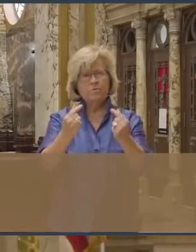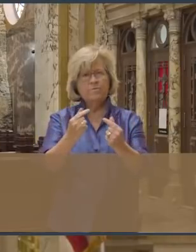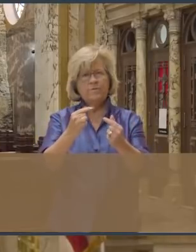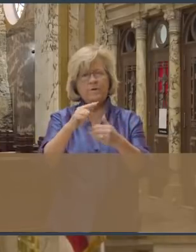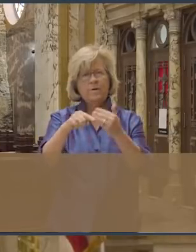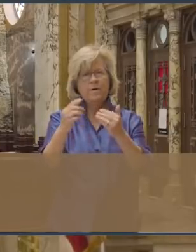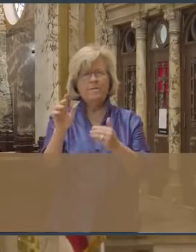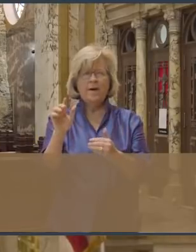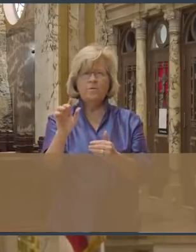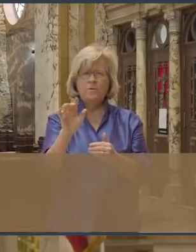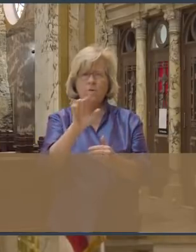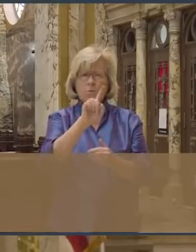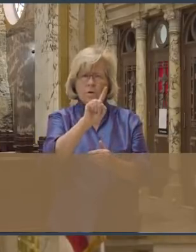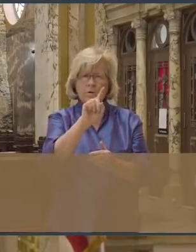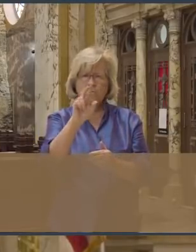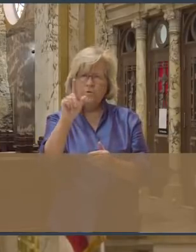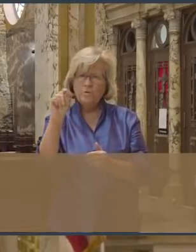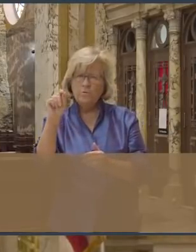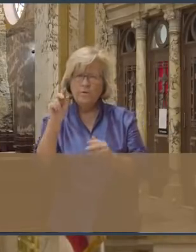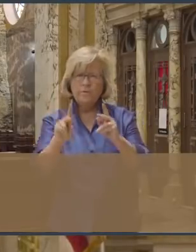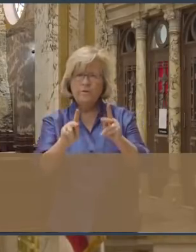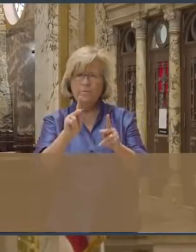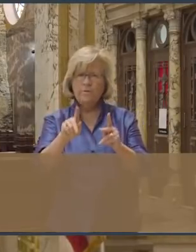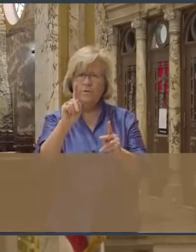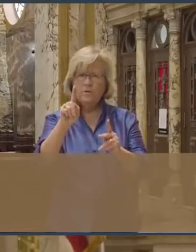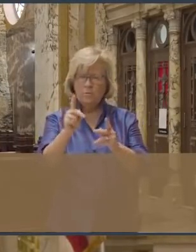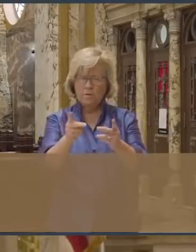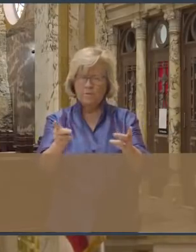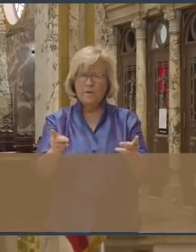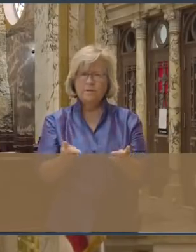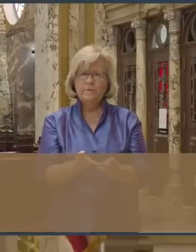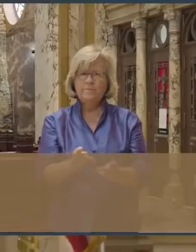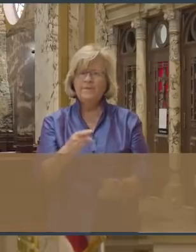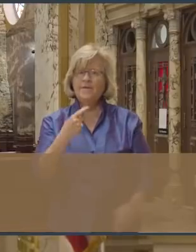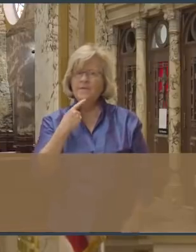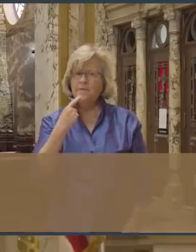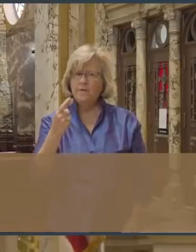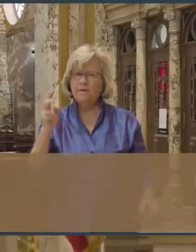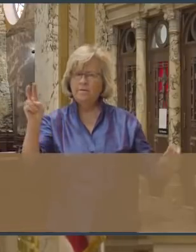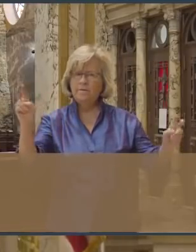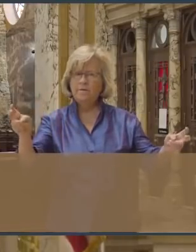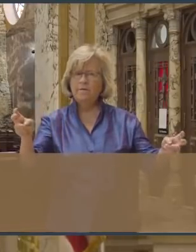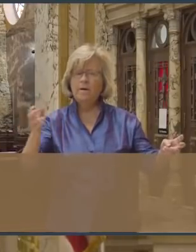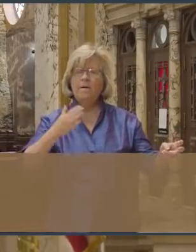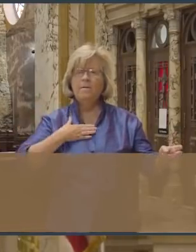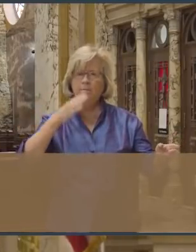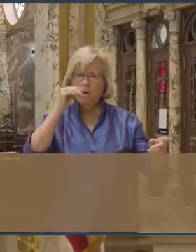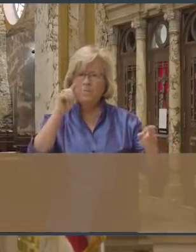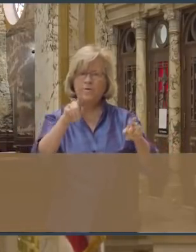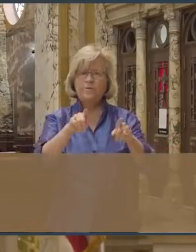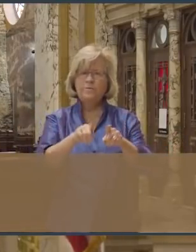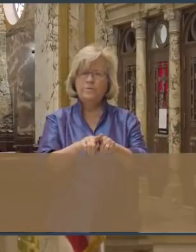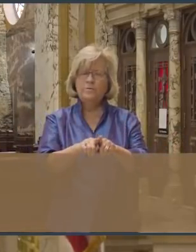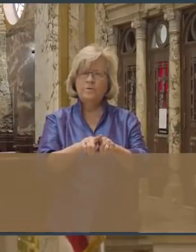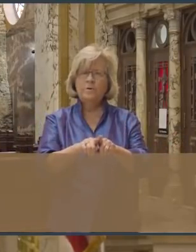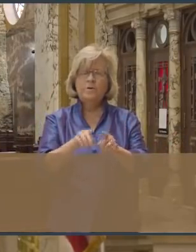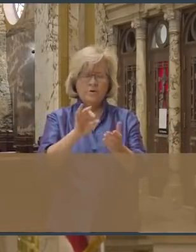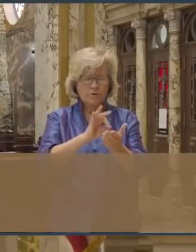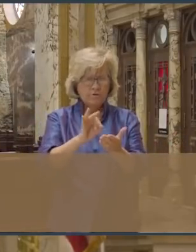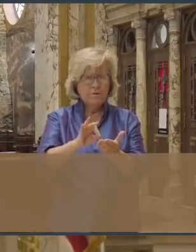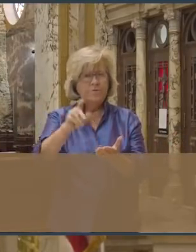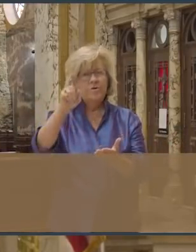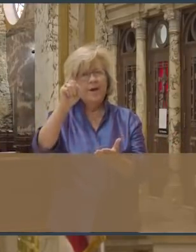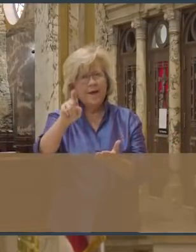about 120 persons in the one place. He said, "My brothers, the scripture had